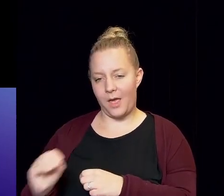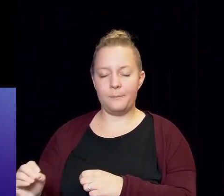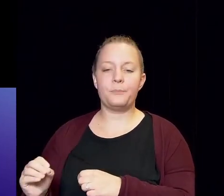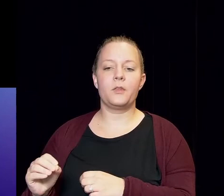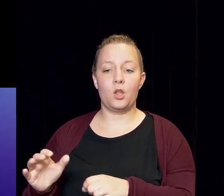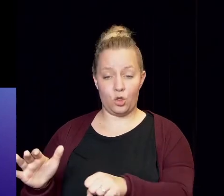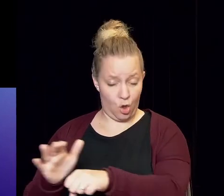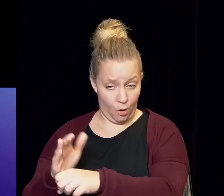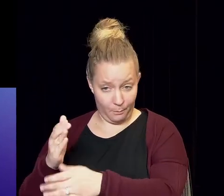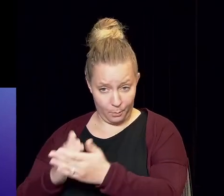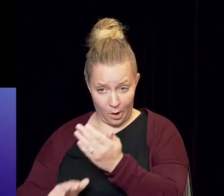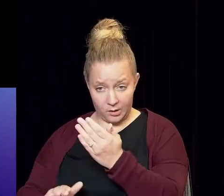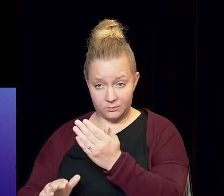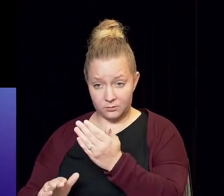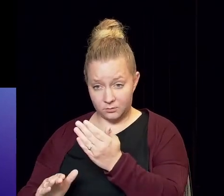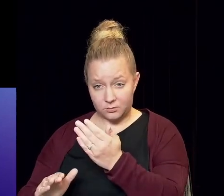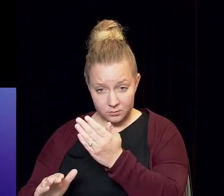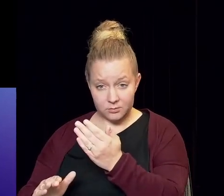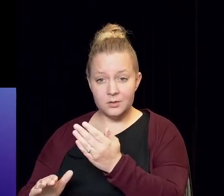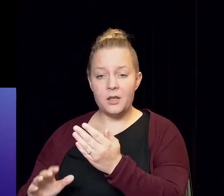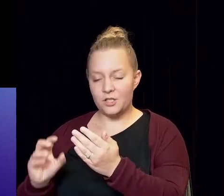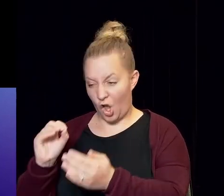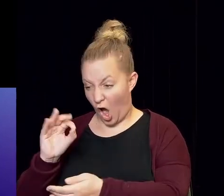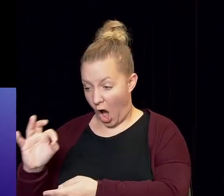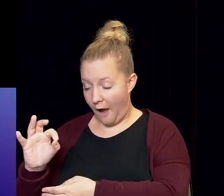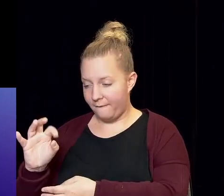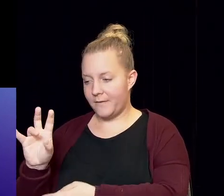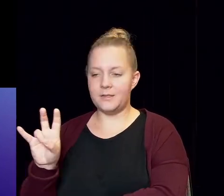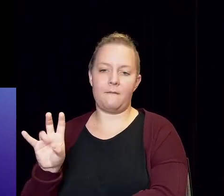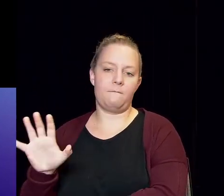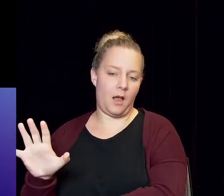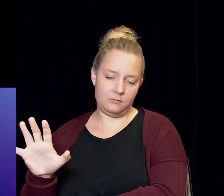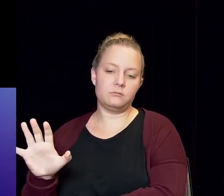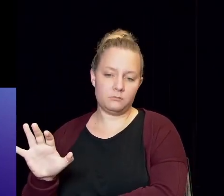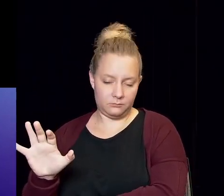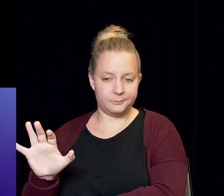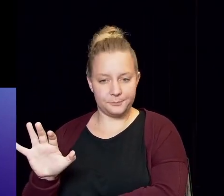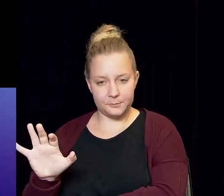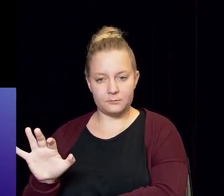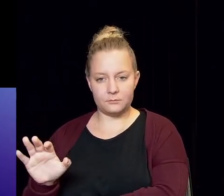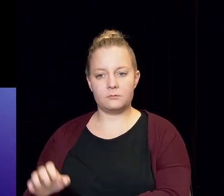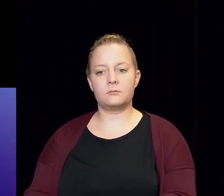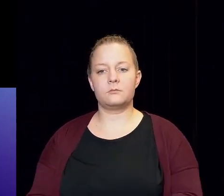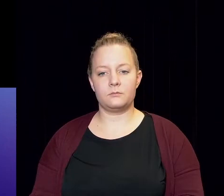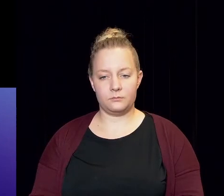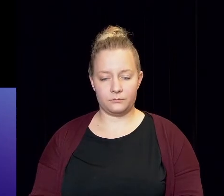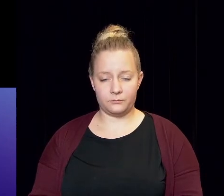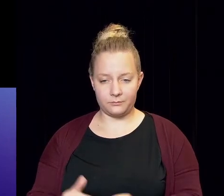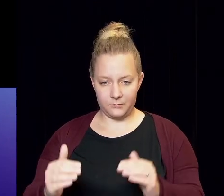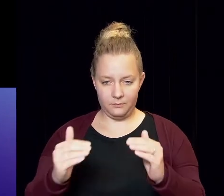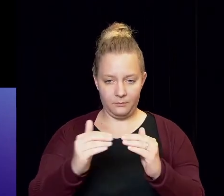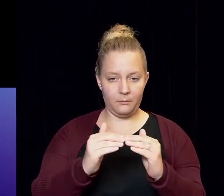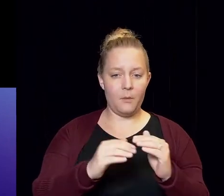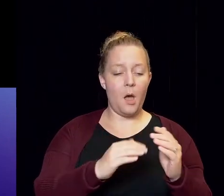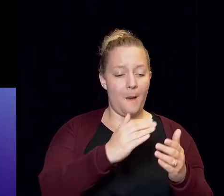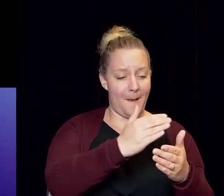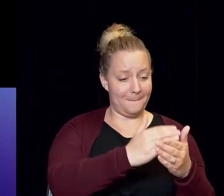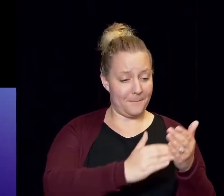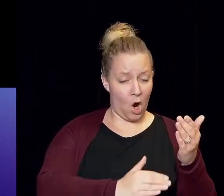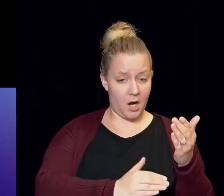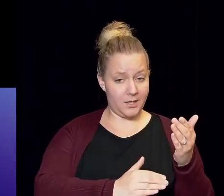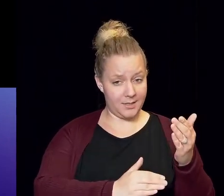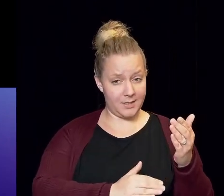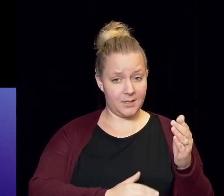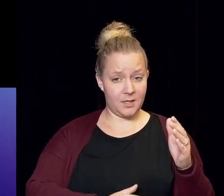amount is what it's taken out of, so that's the 75. And then my part on the left side of